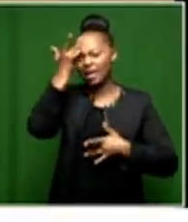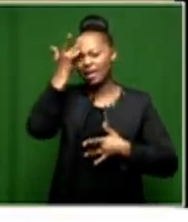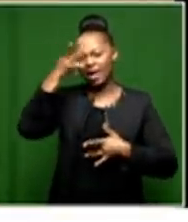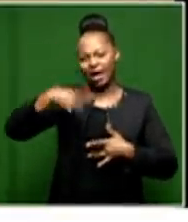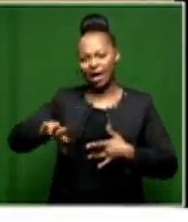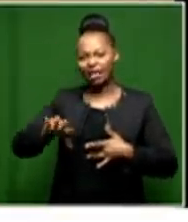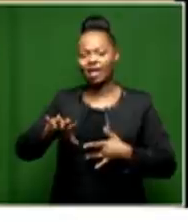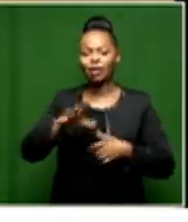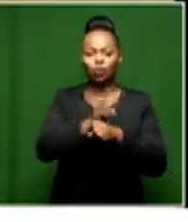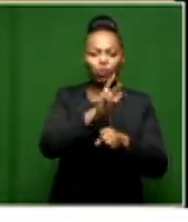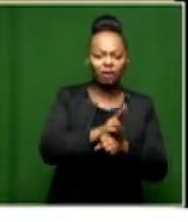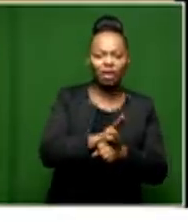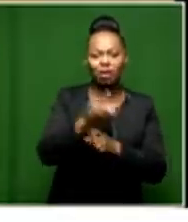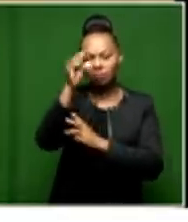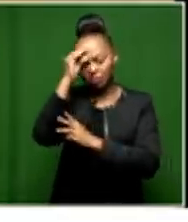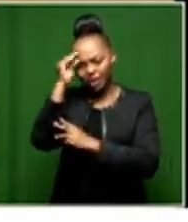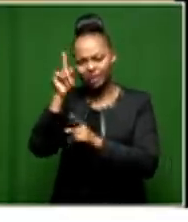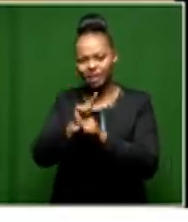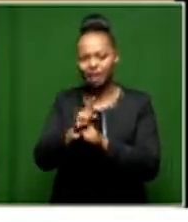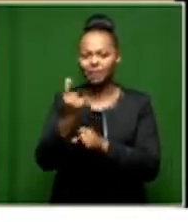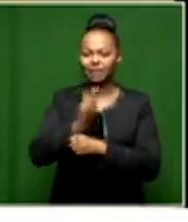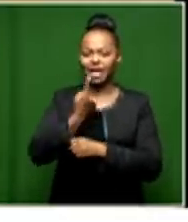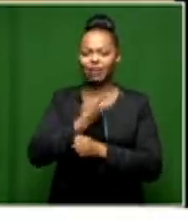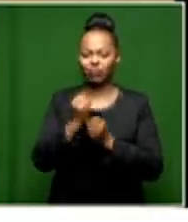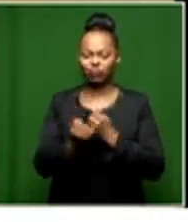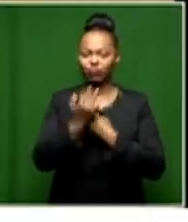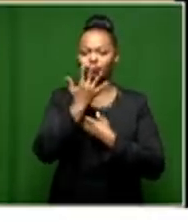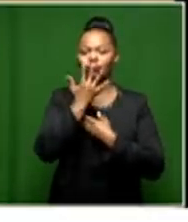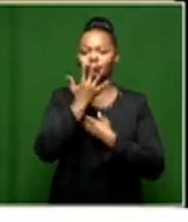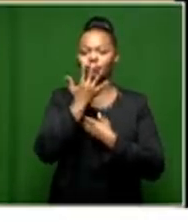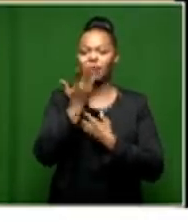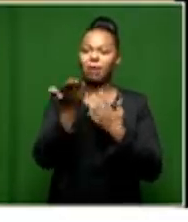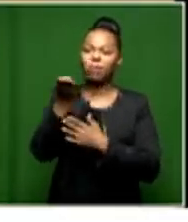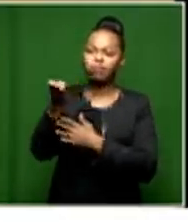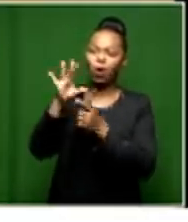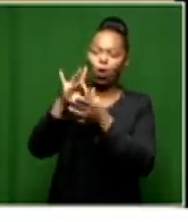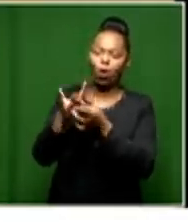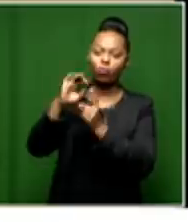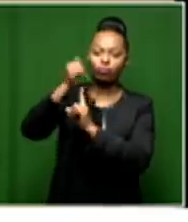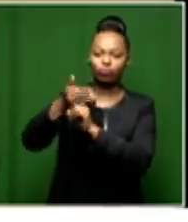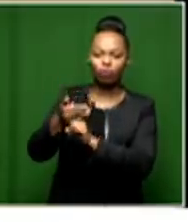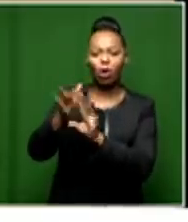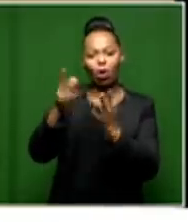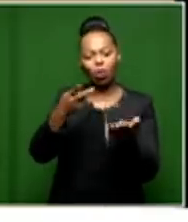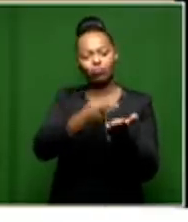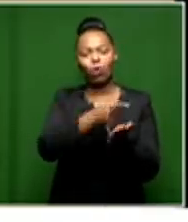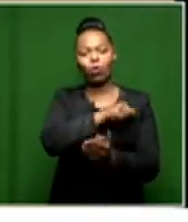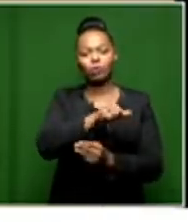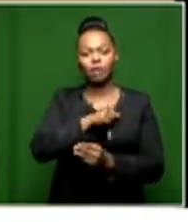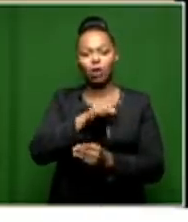many doctors, nurses, and other healthcare workers are infected themselves and either at home isolated, quarantining, or in hospital because of the infection.